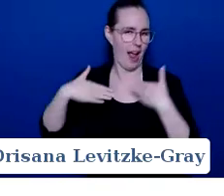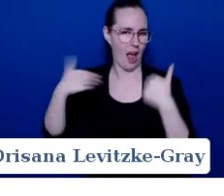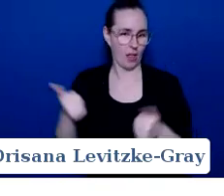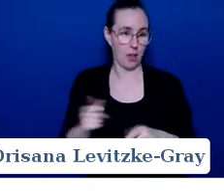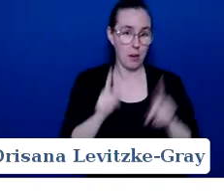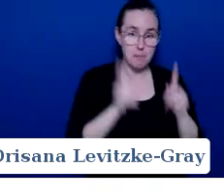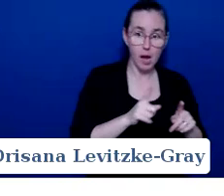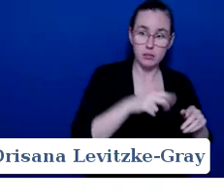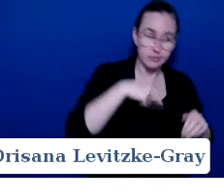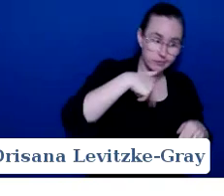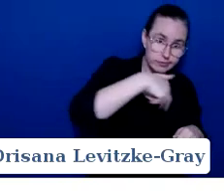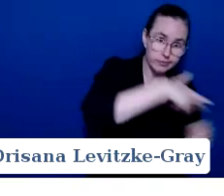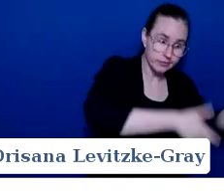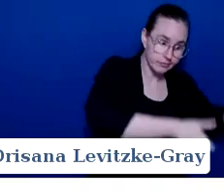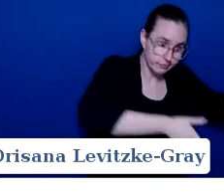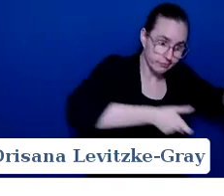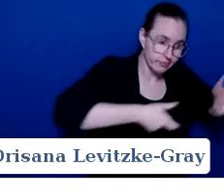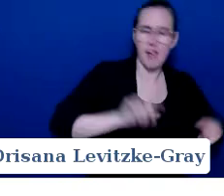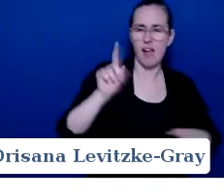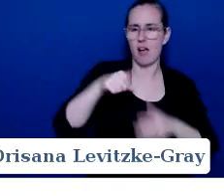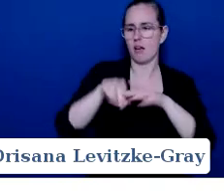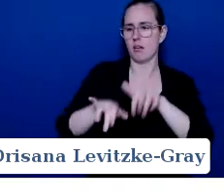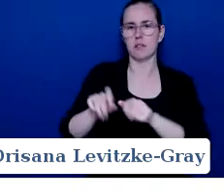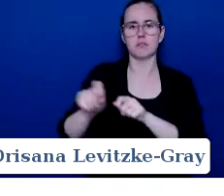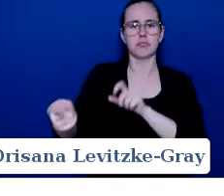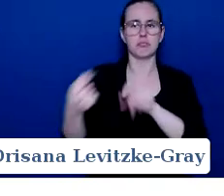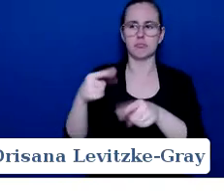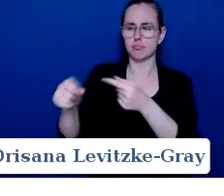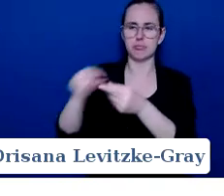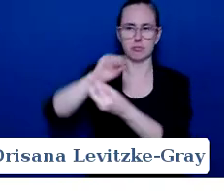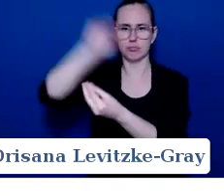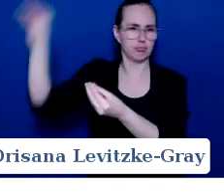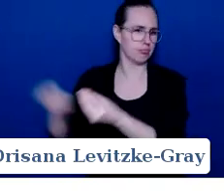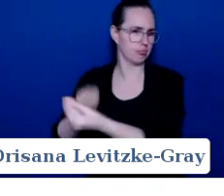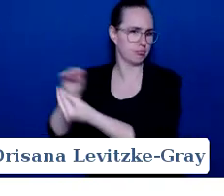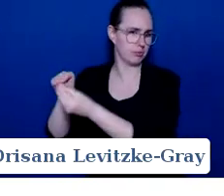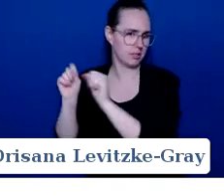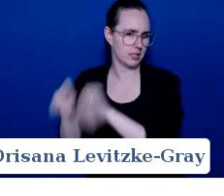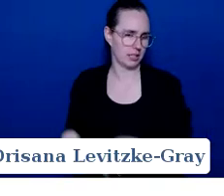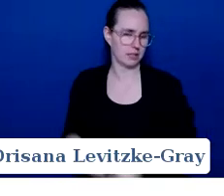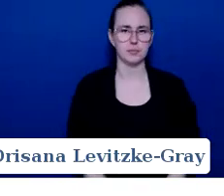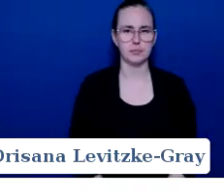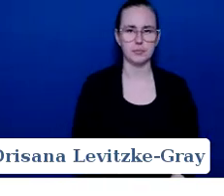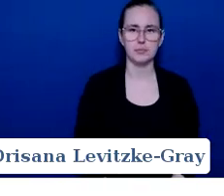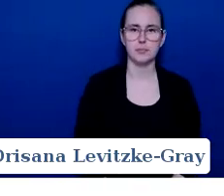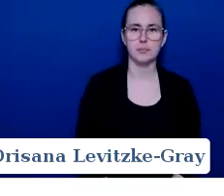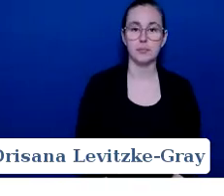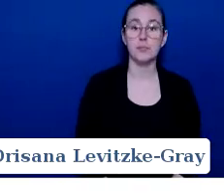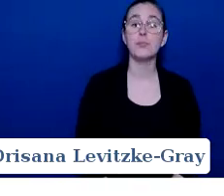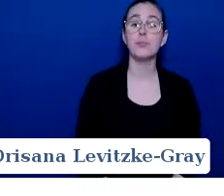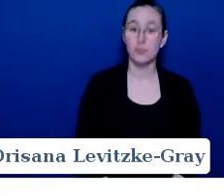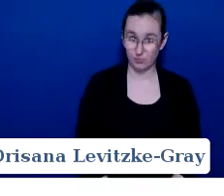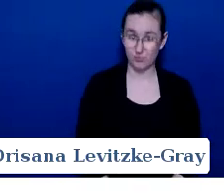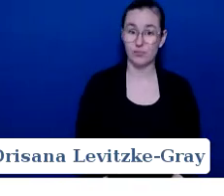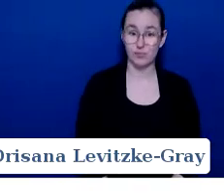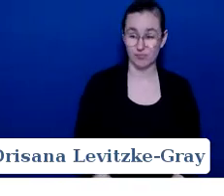centers, which are available throughout the country. We have 49 of them. And the assessment can be done both in the center or